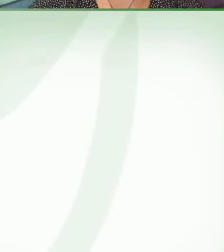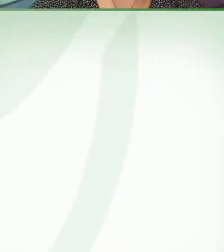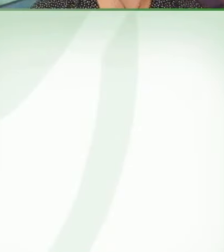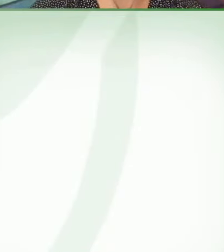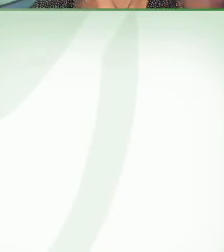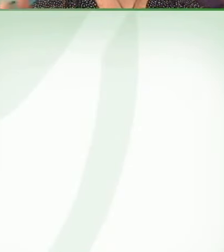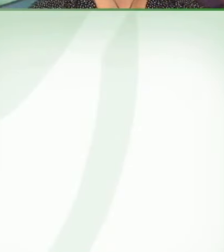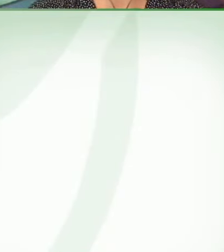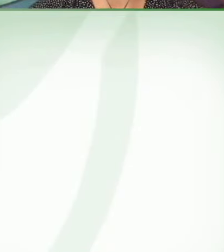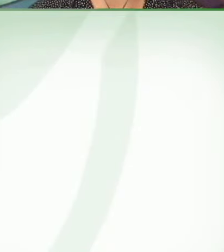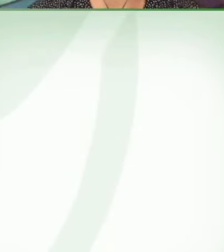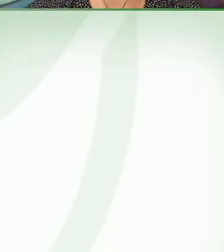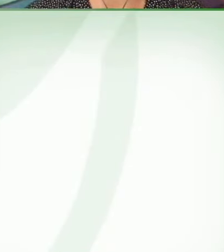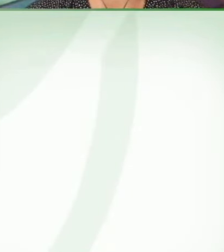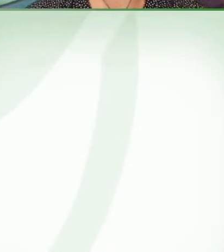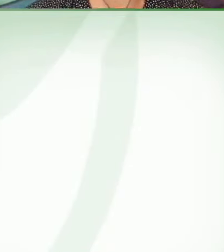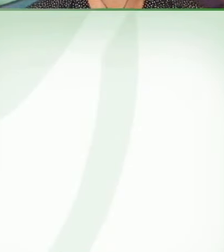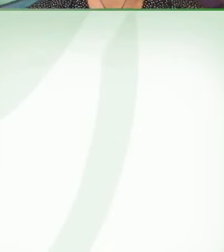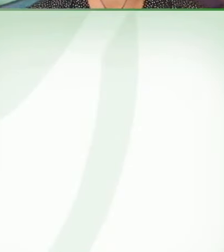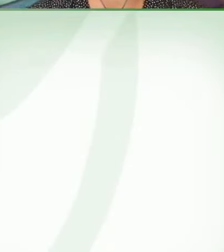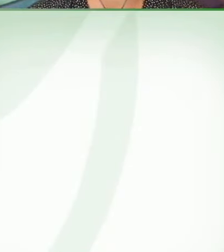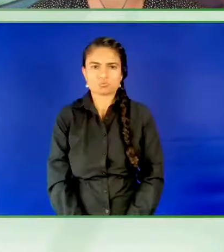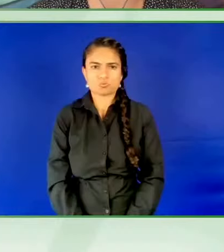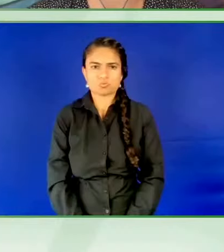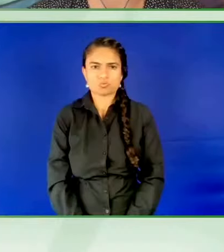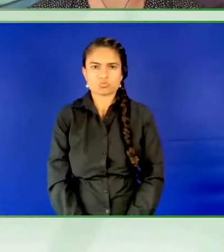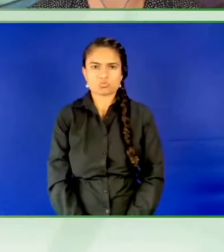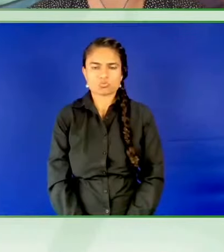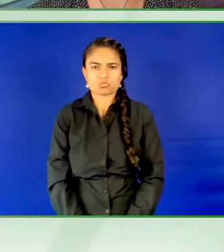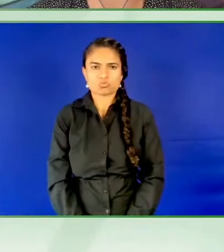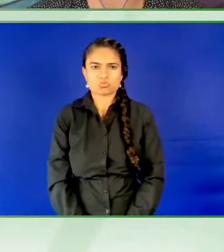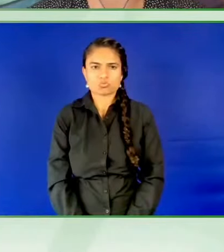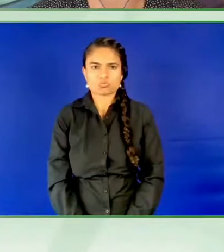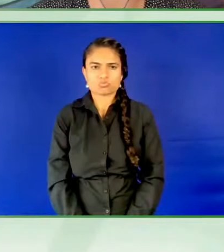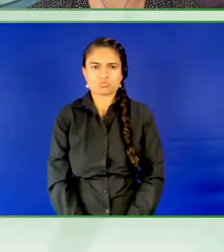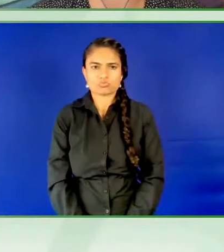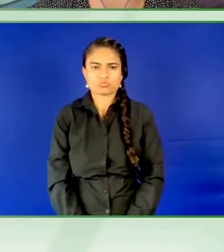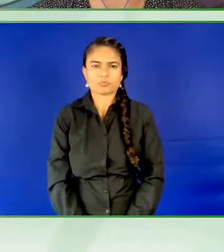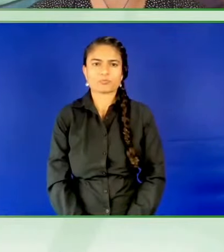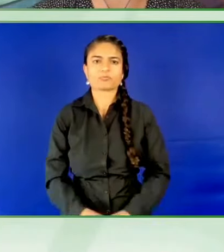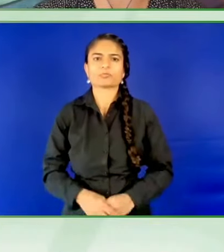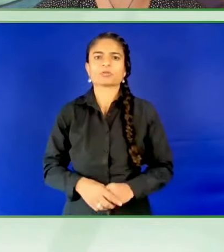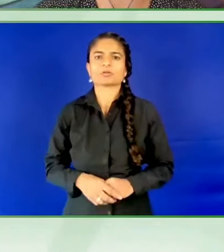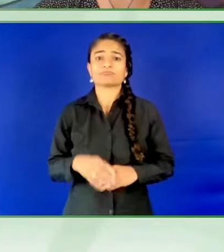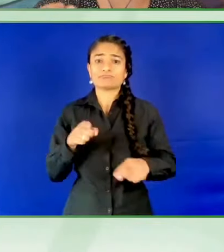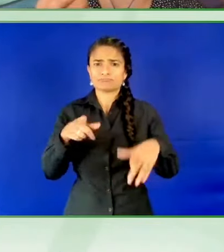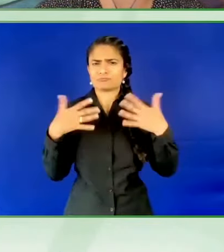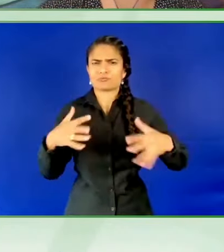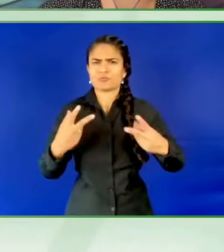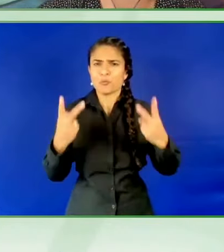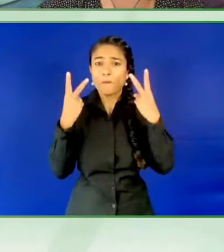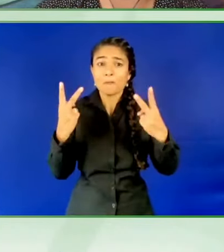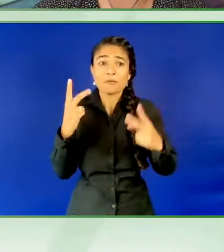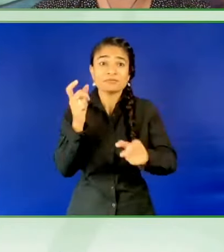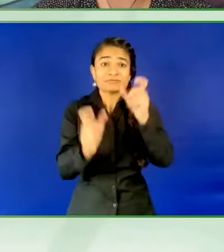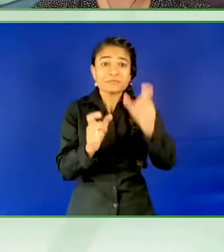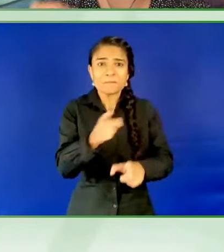BBI people is for all. It's really powerful how it happened,